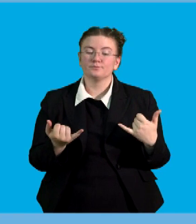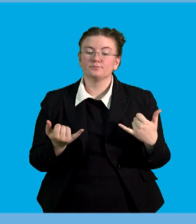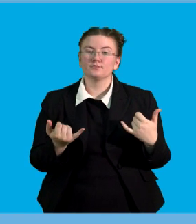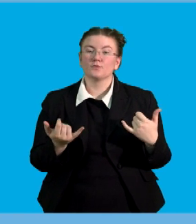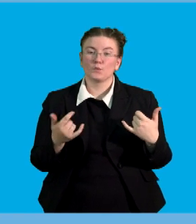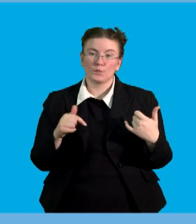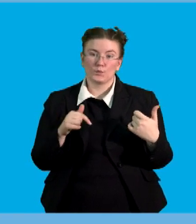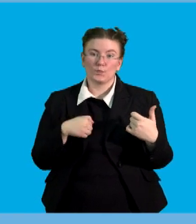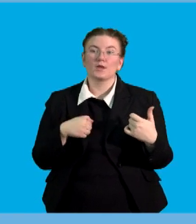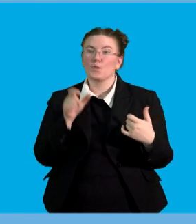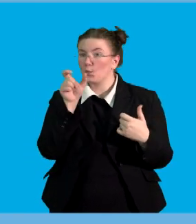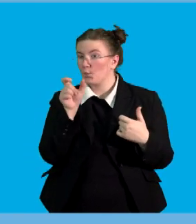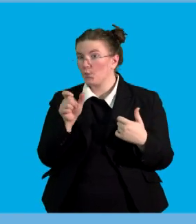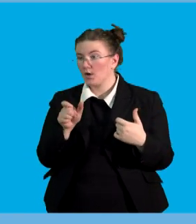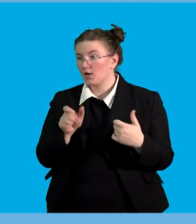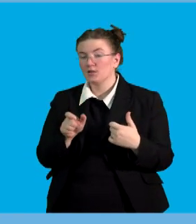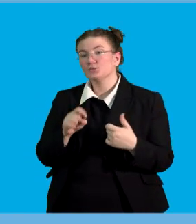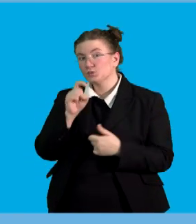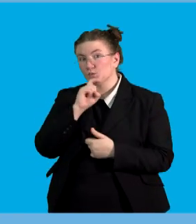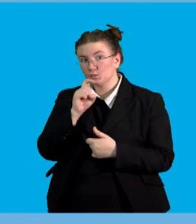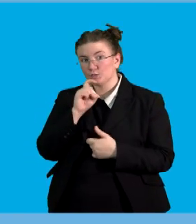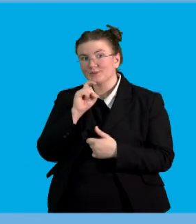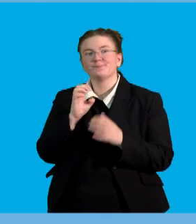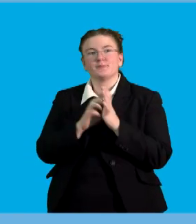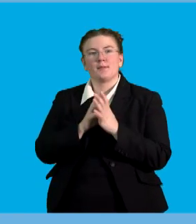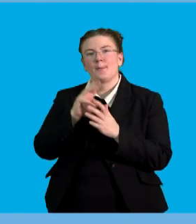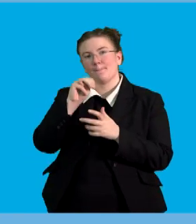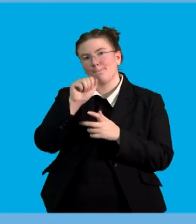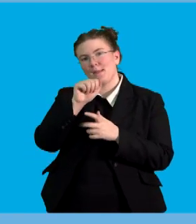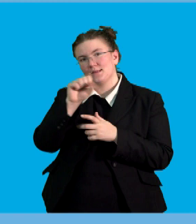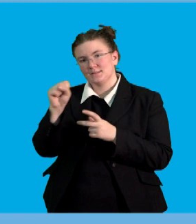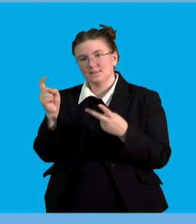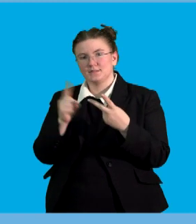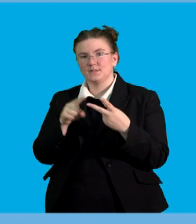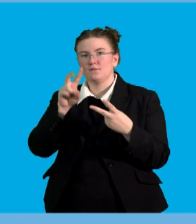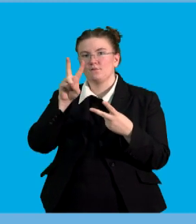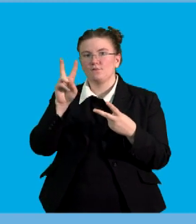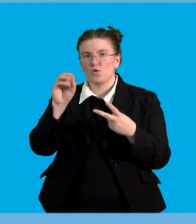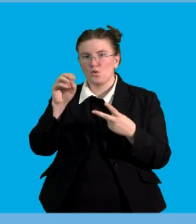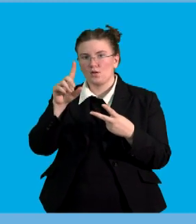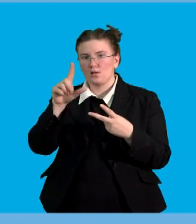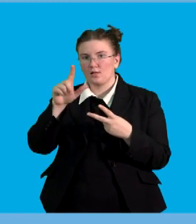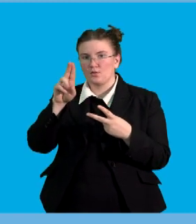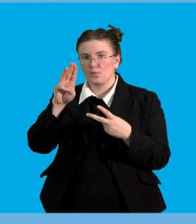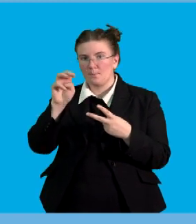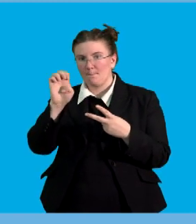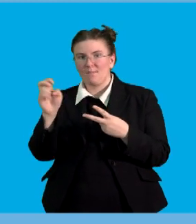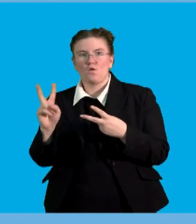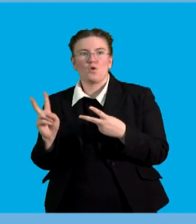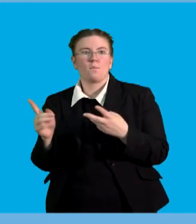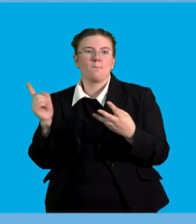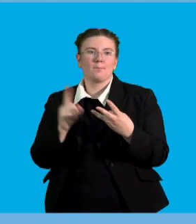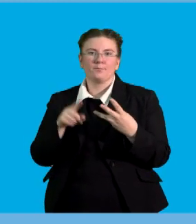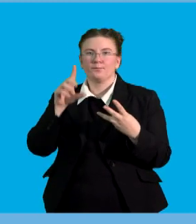matter. So throughout this entire lesson, we're going to be using words such as mass, volume, density,